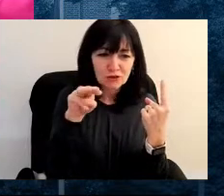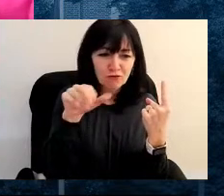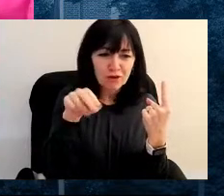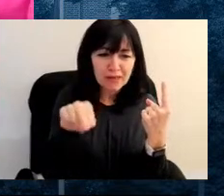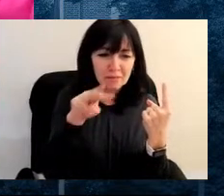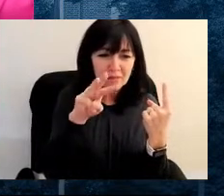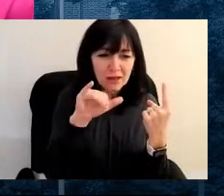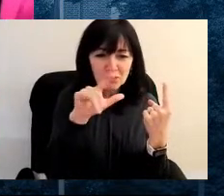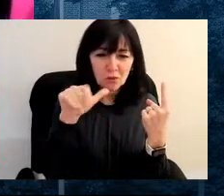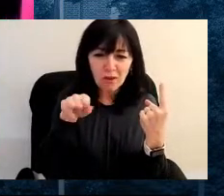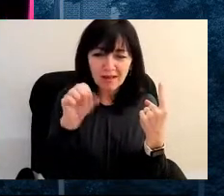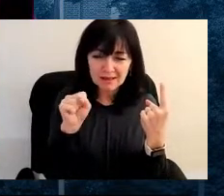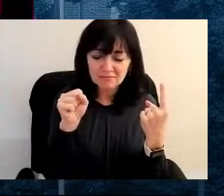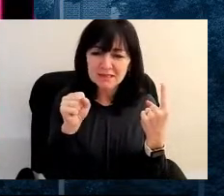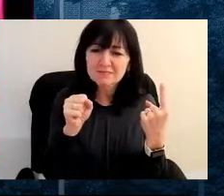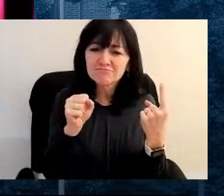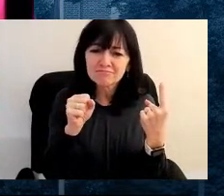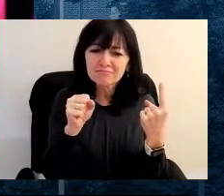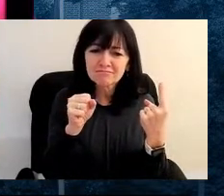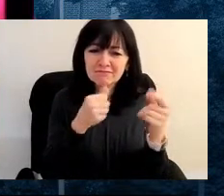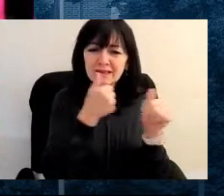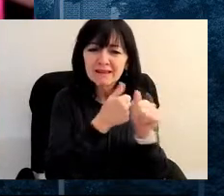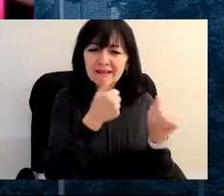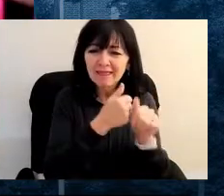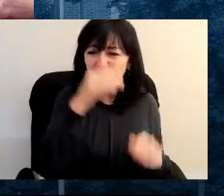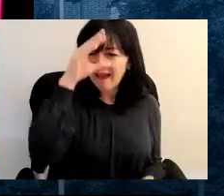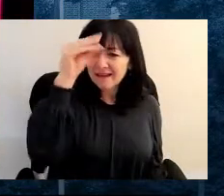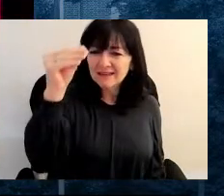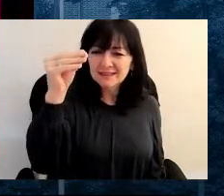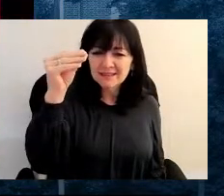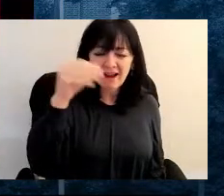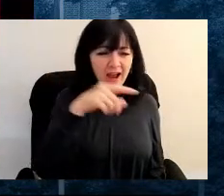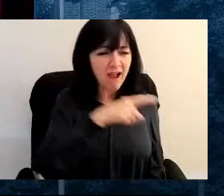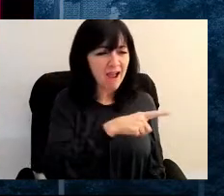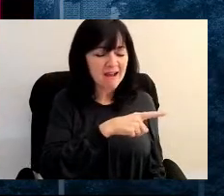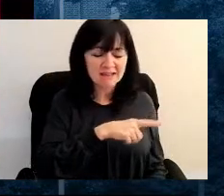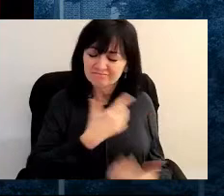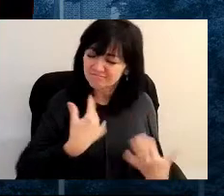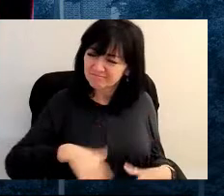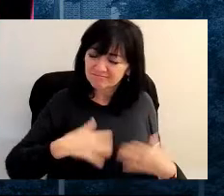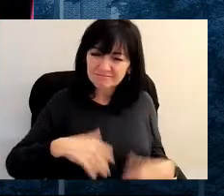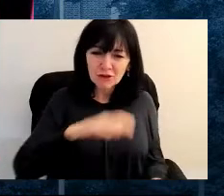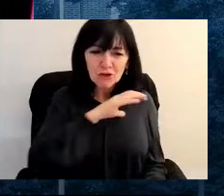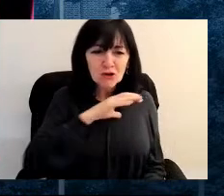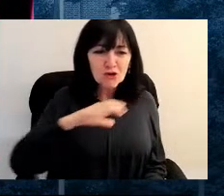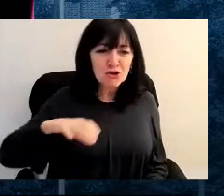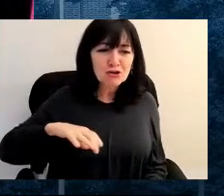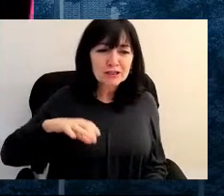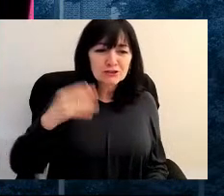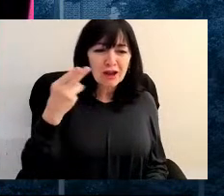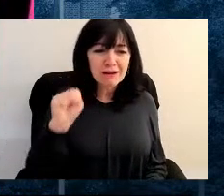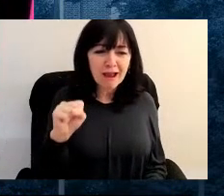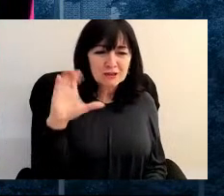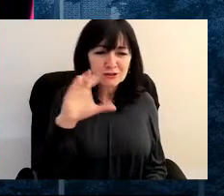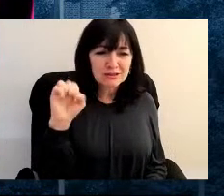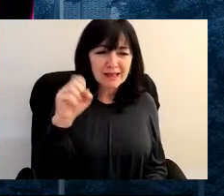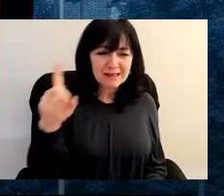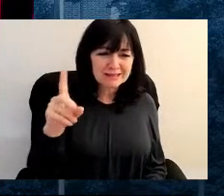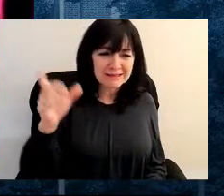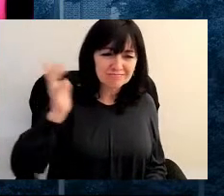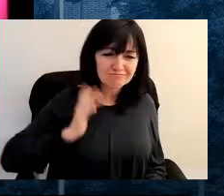and he was a guy who was a star basketball player for Christiana High School back in the